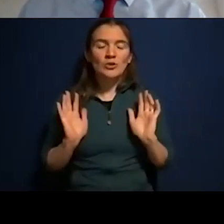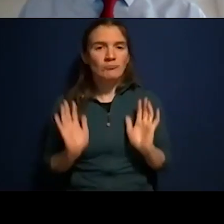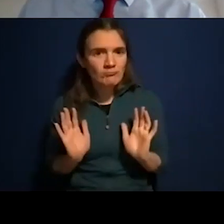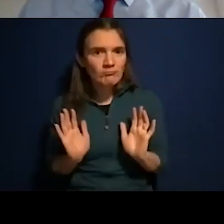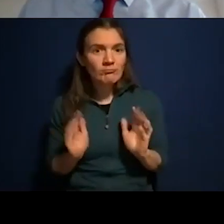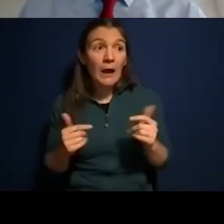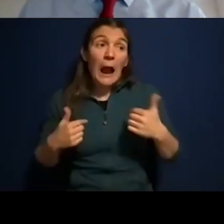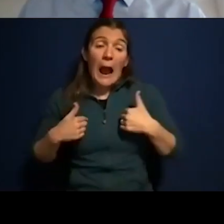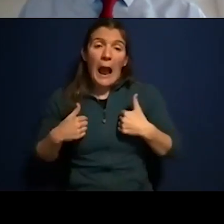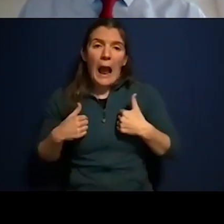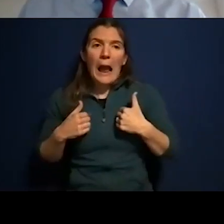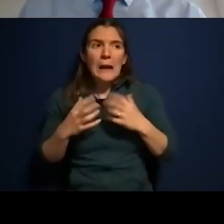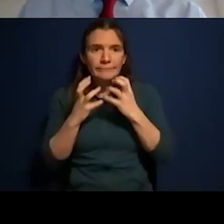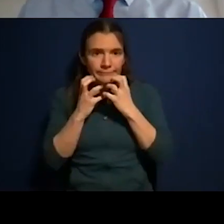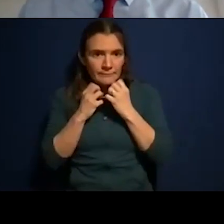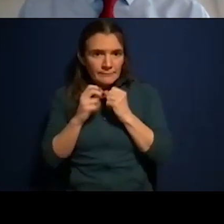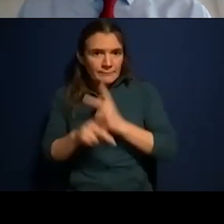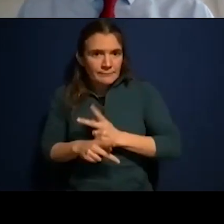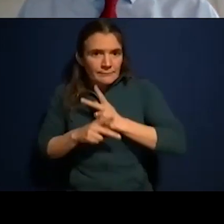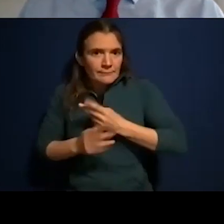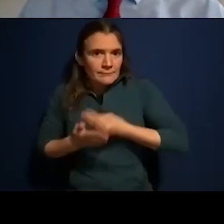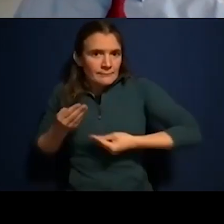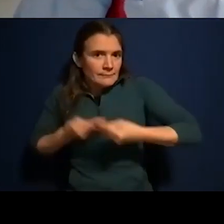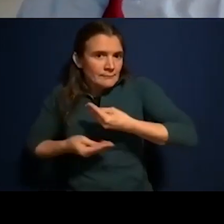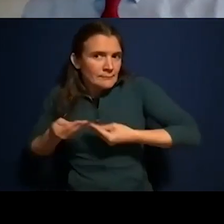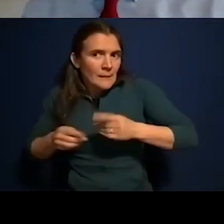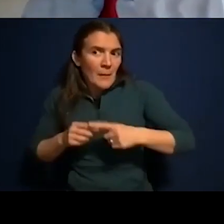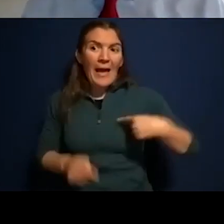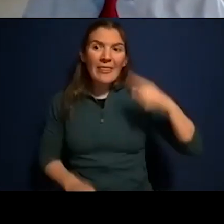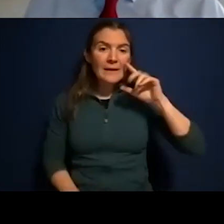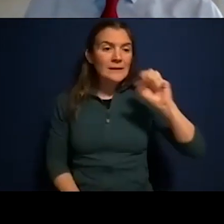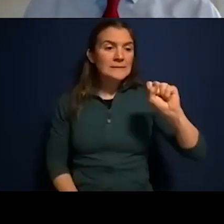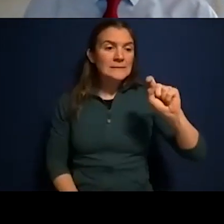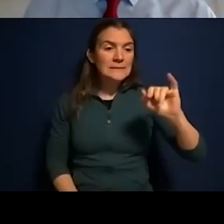board member, I would say that the stipend is supposed to be